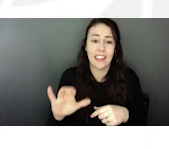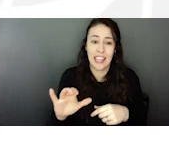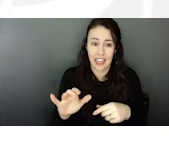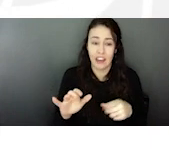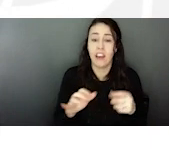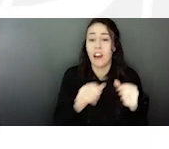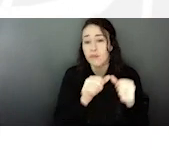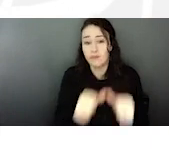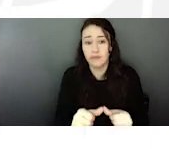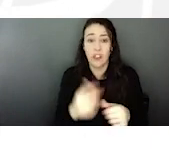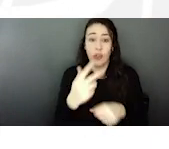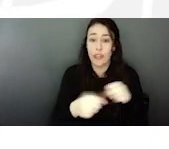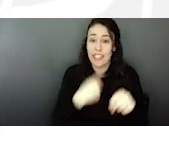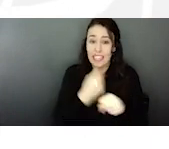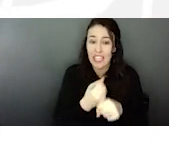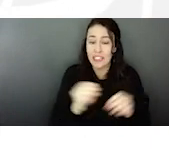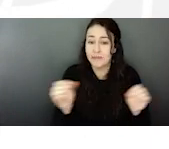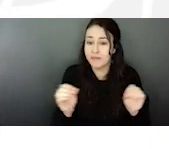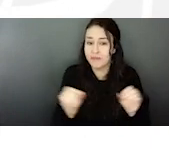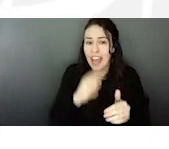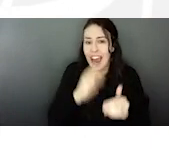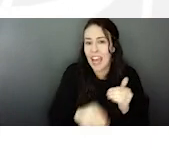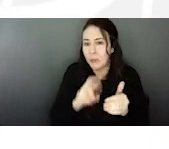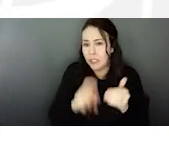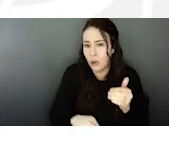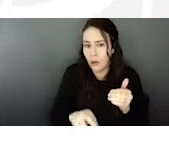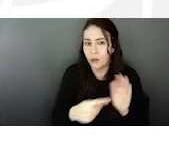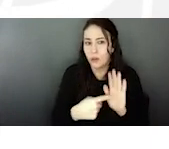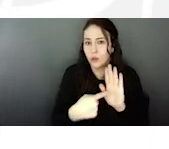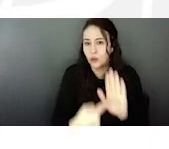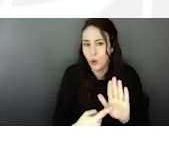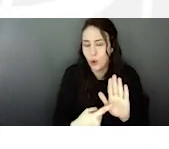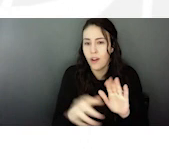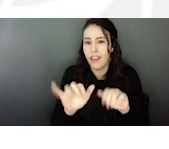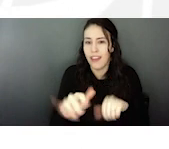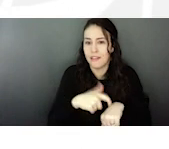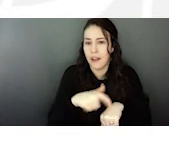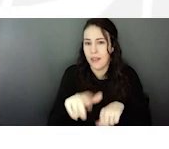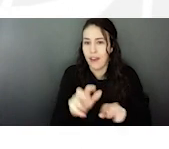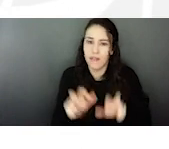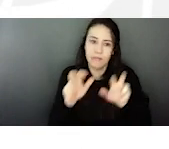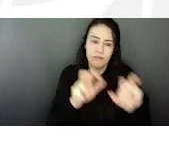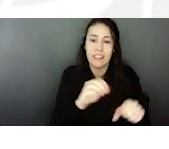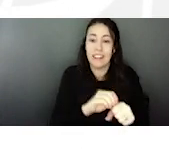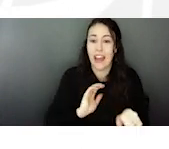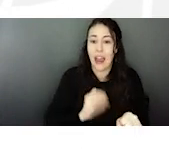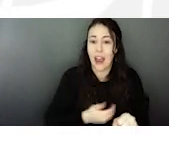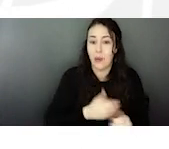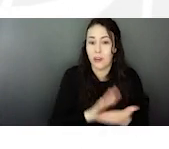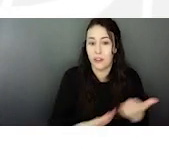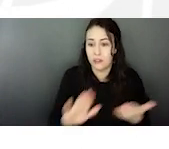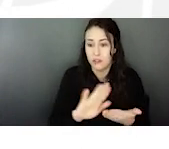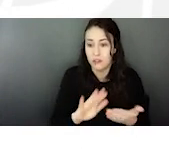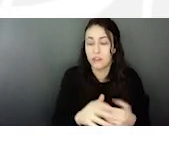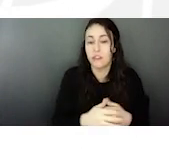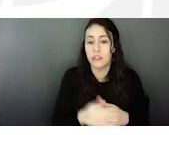have an end result to show for the time that they had invested in our institutions. Now, previously, we didn't sort of